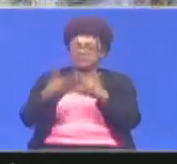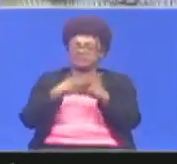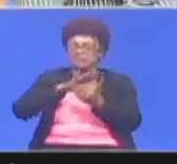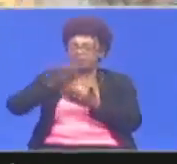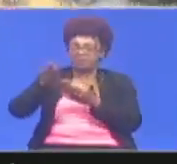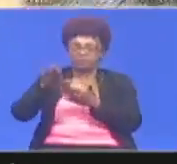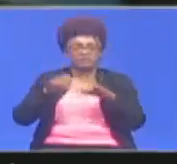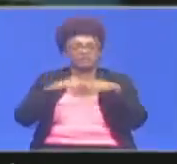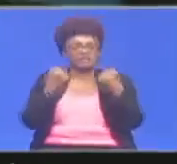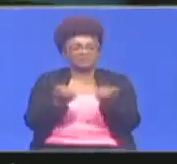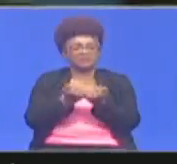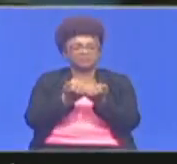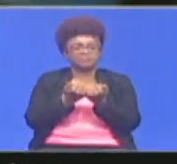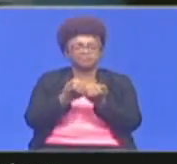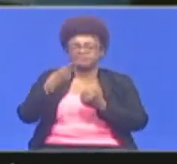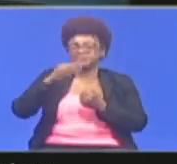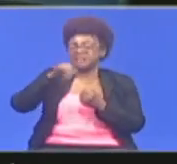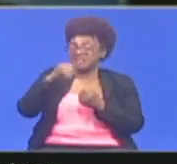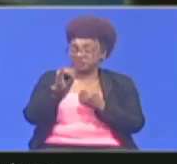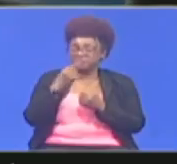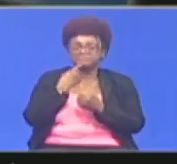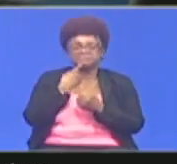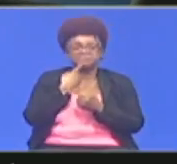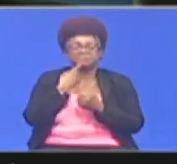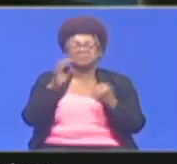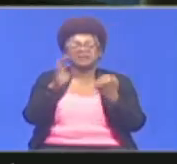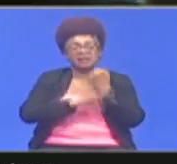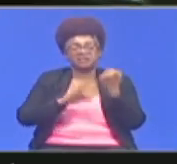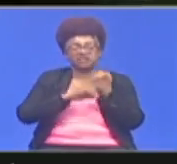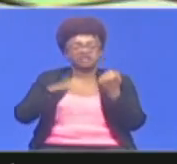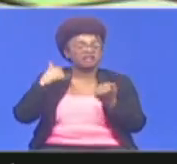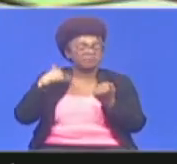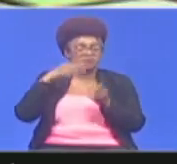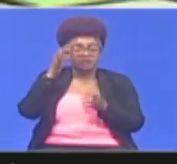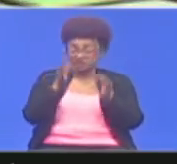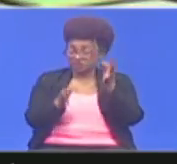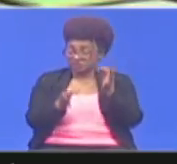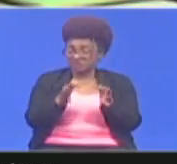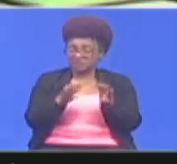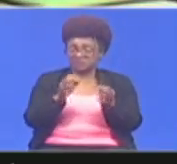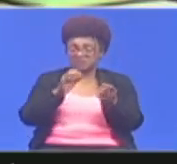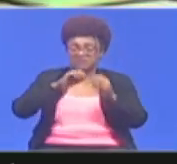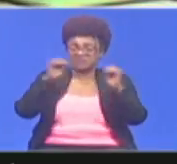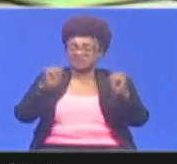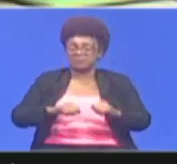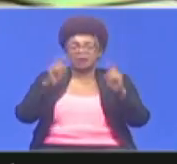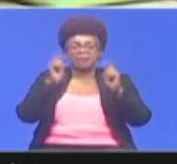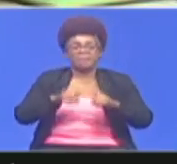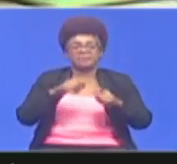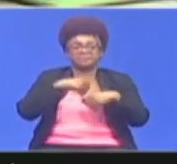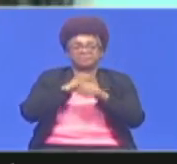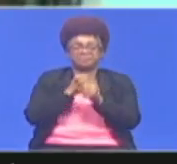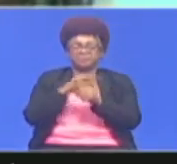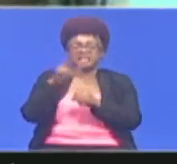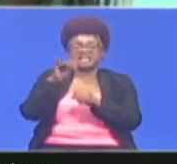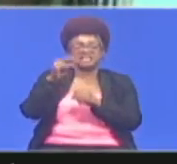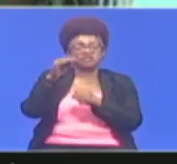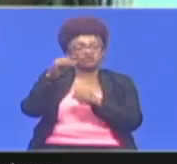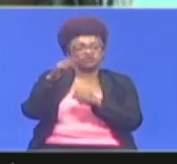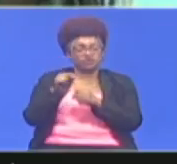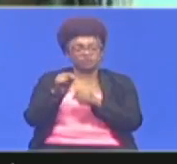society. Haji says it is time the country's criminal justice system shifts from retribution to restitution